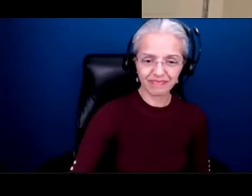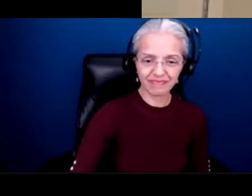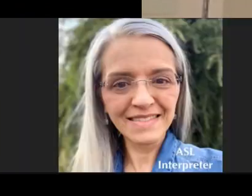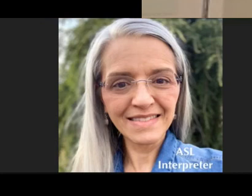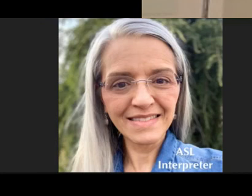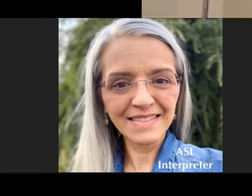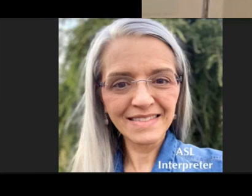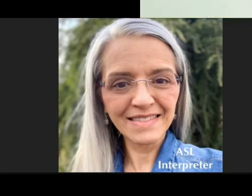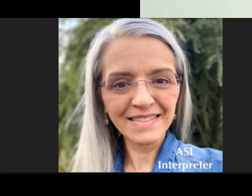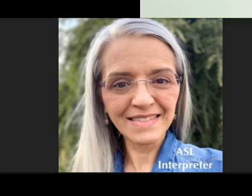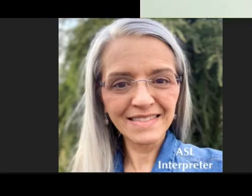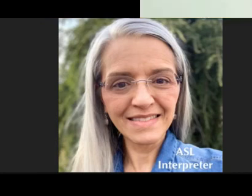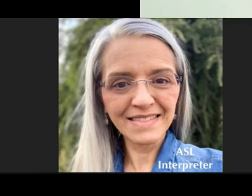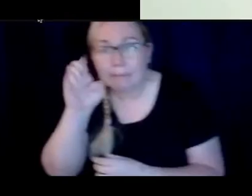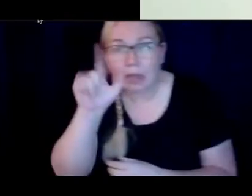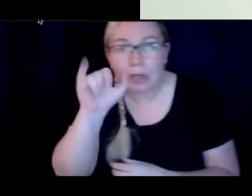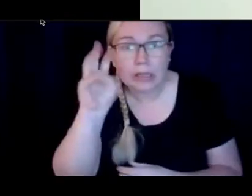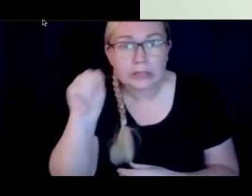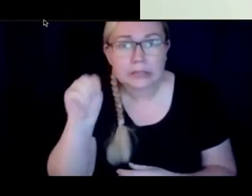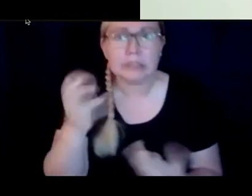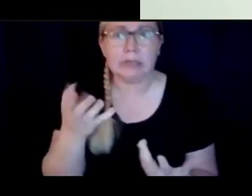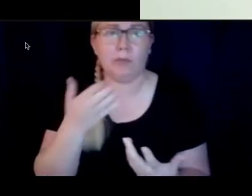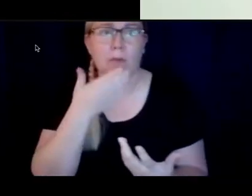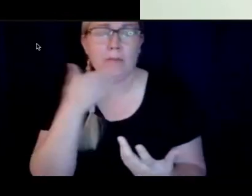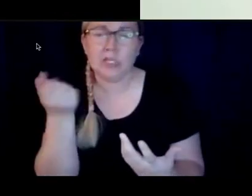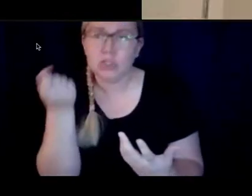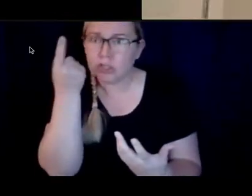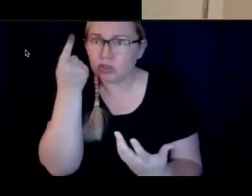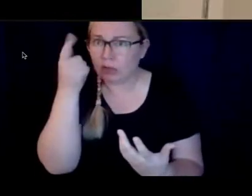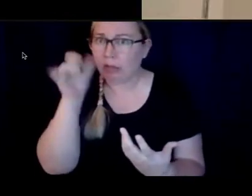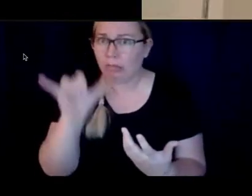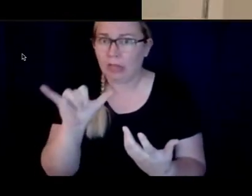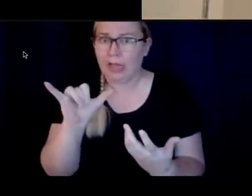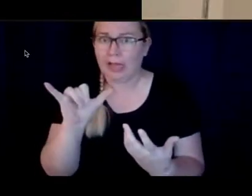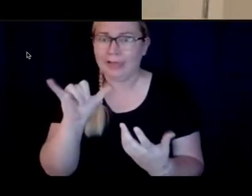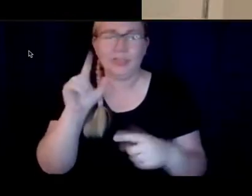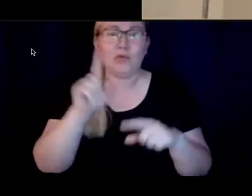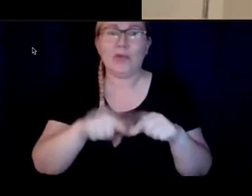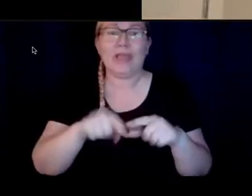just better understanding of it, you can't unsee it.